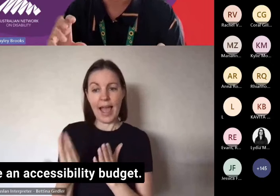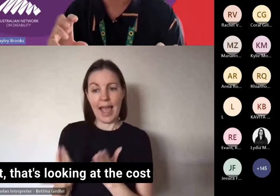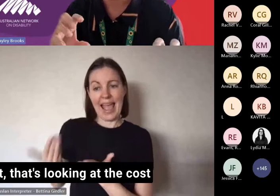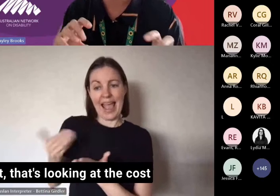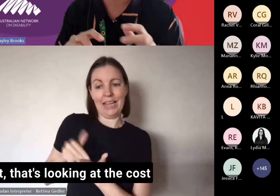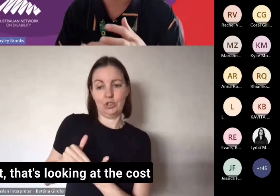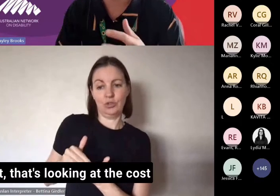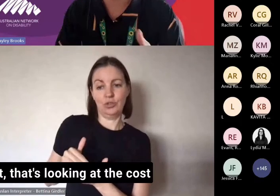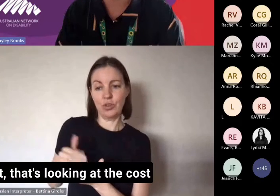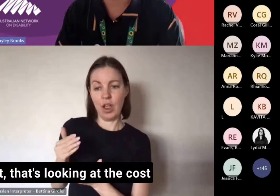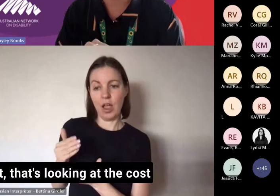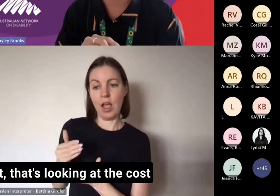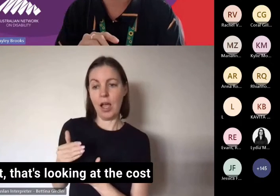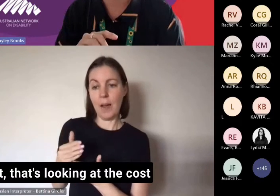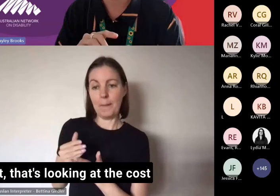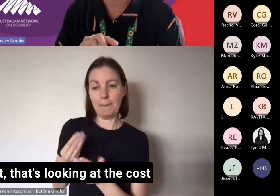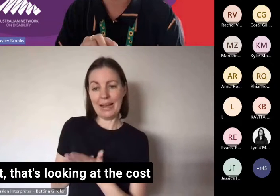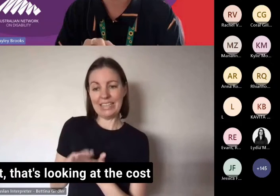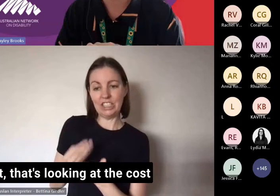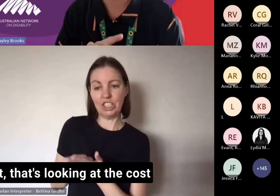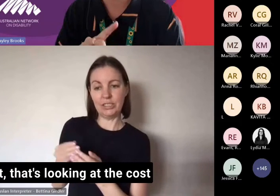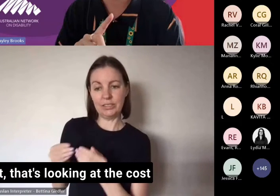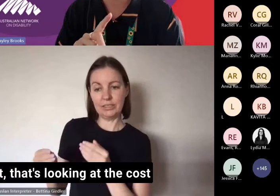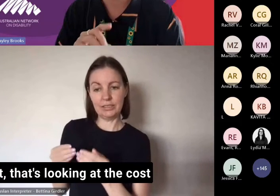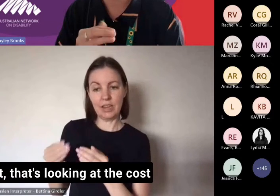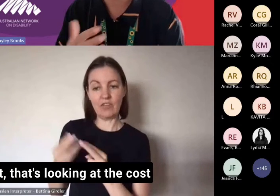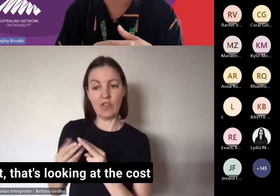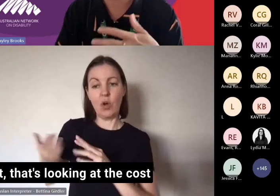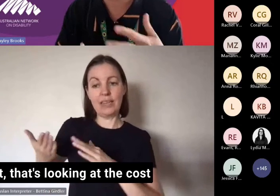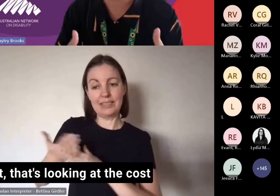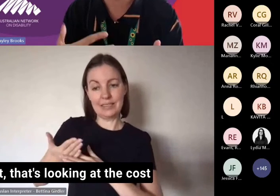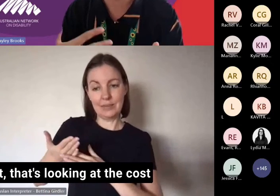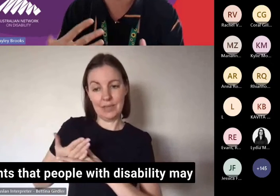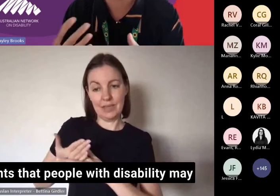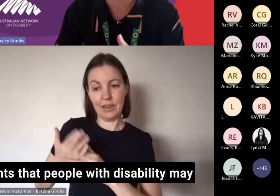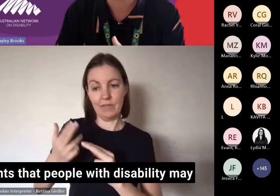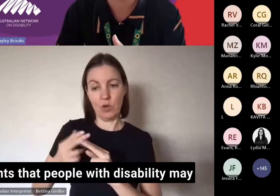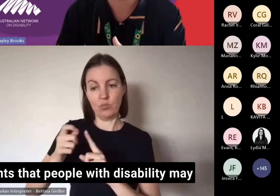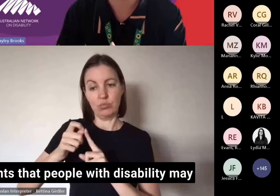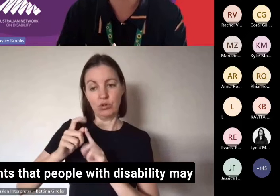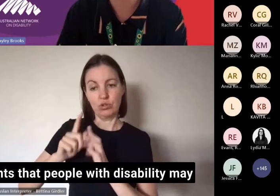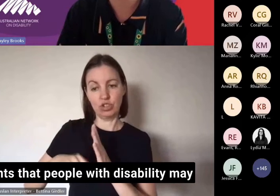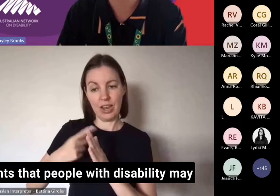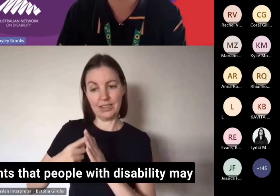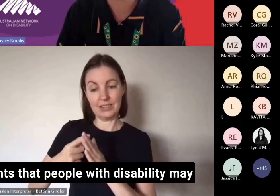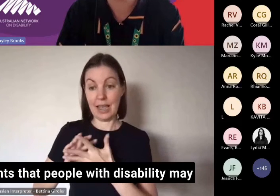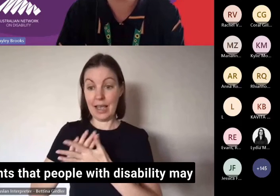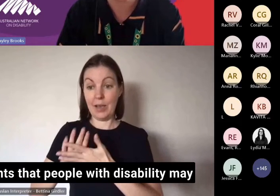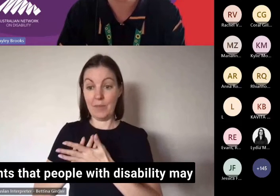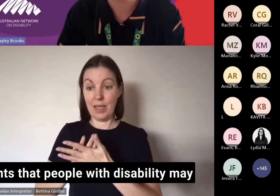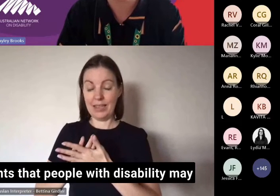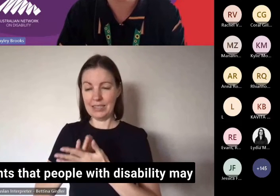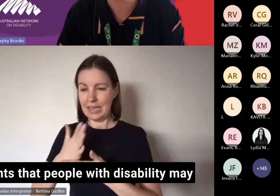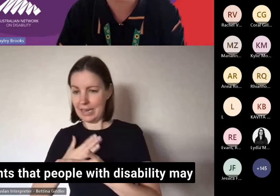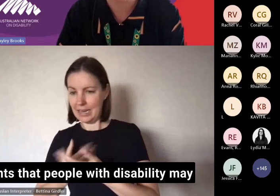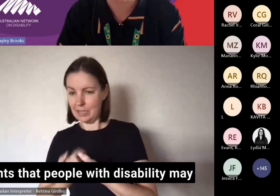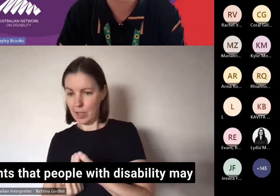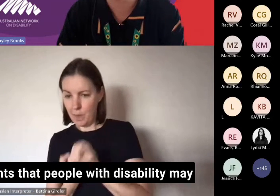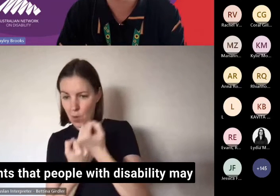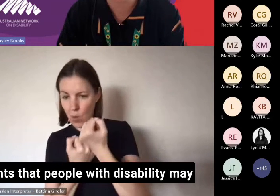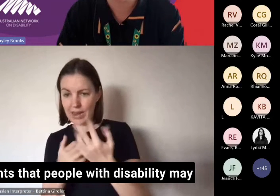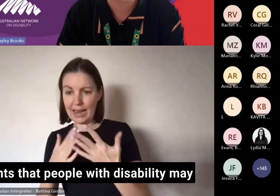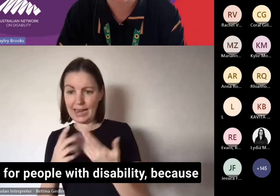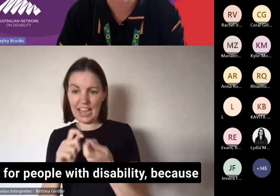budget. And so within that, that's looking at the cost to support any adjustments that people with